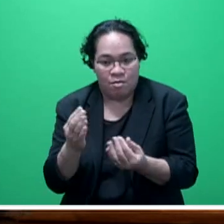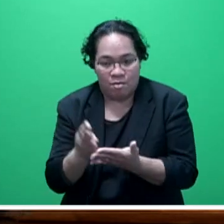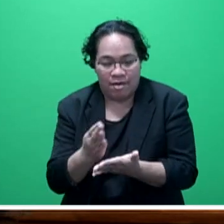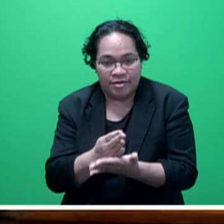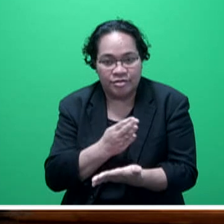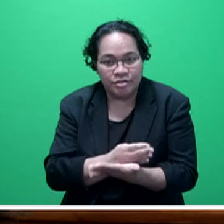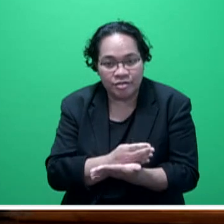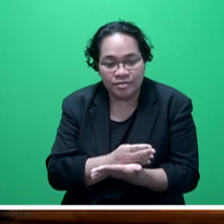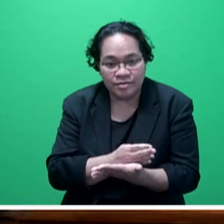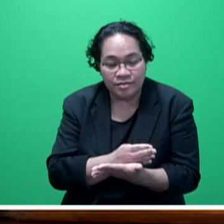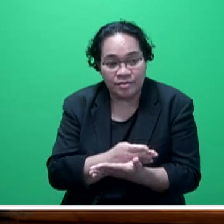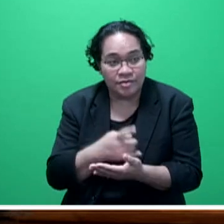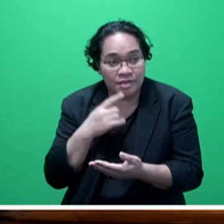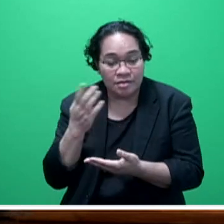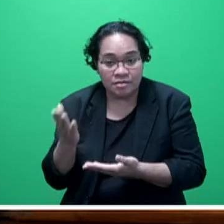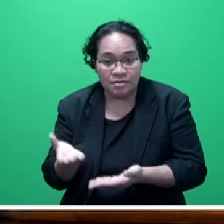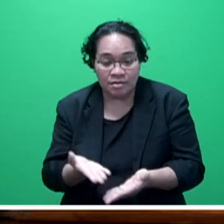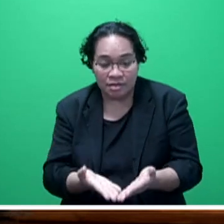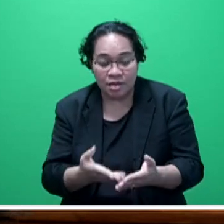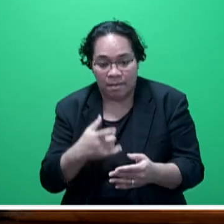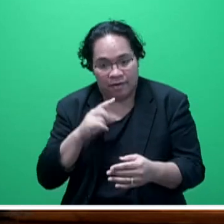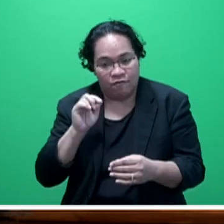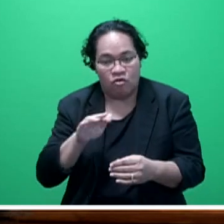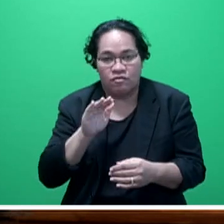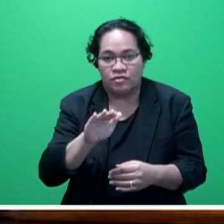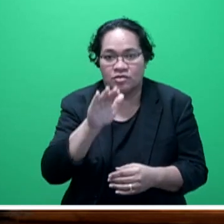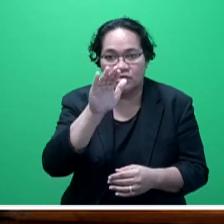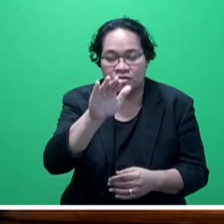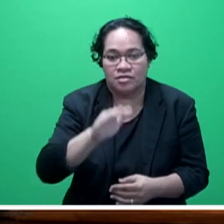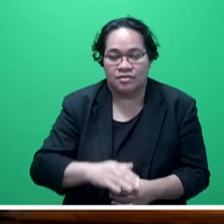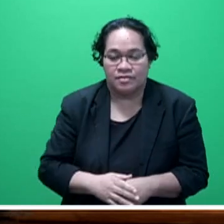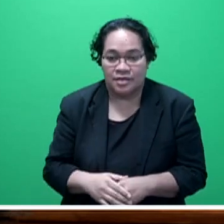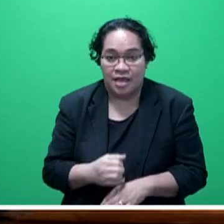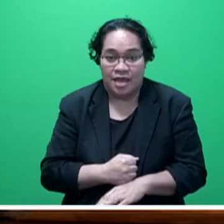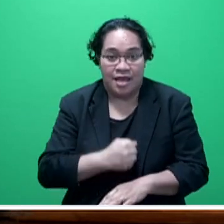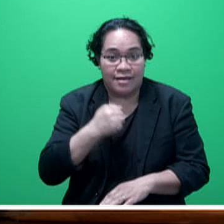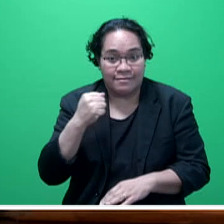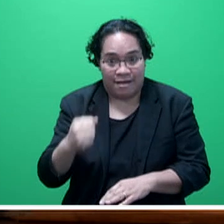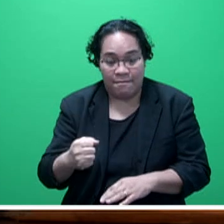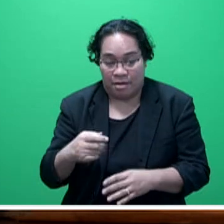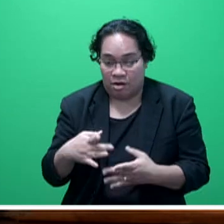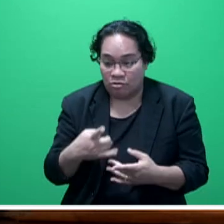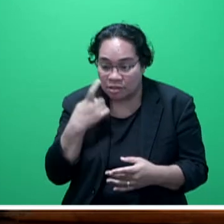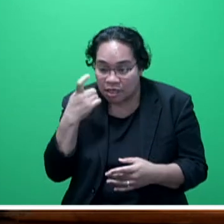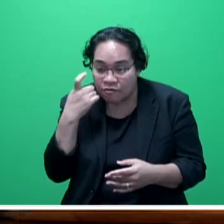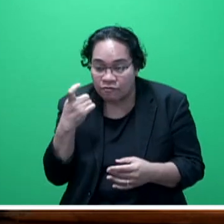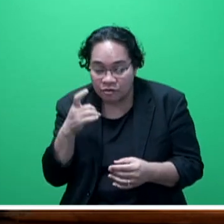addresses the present, but takes stock of the future. Government has carefully crafted